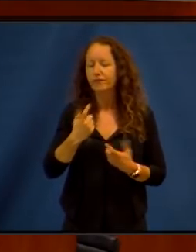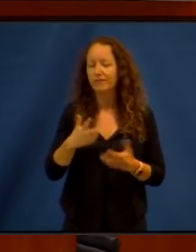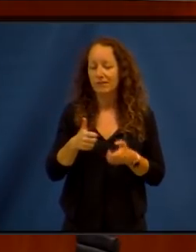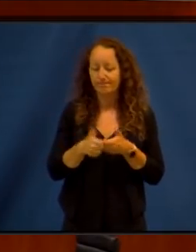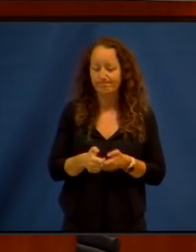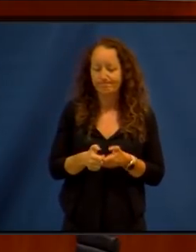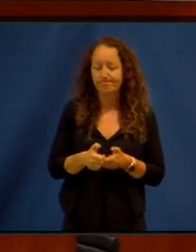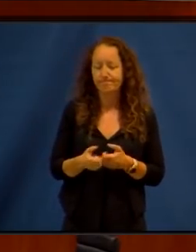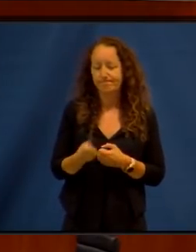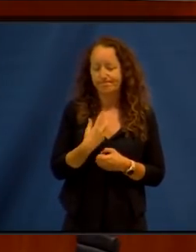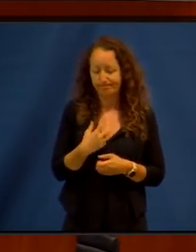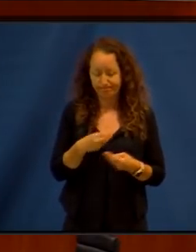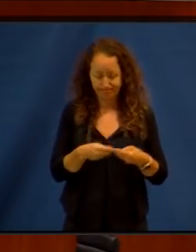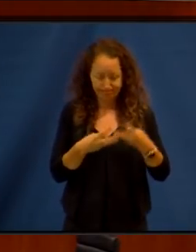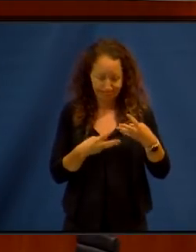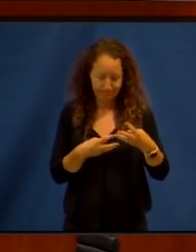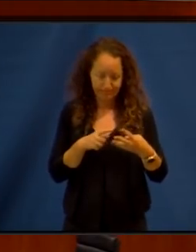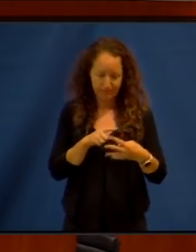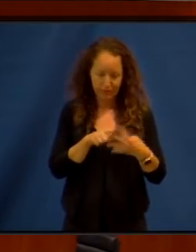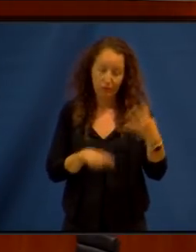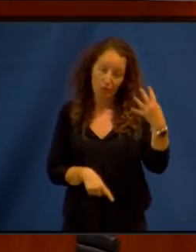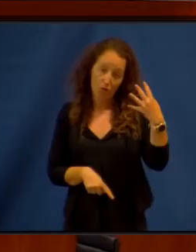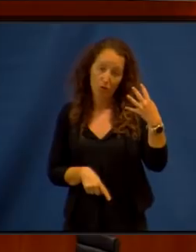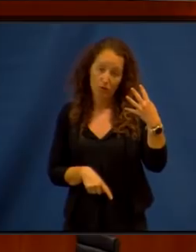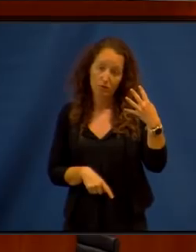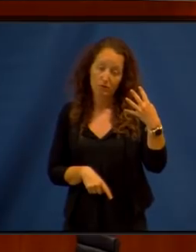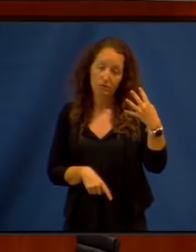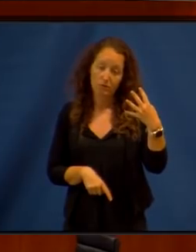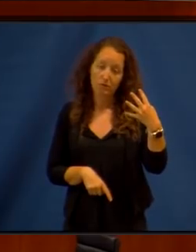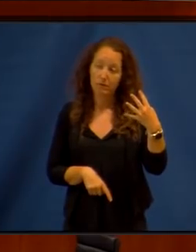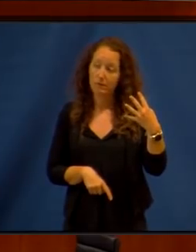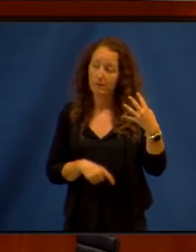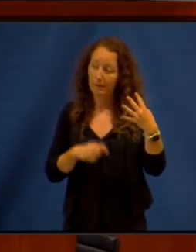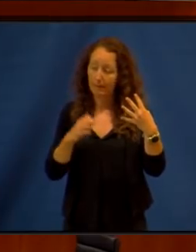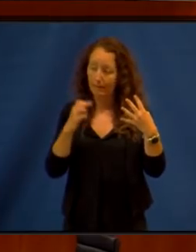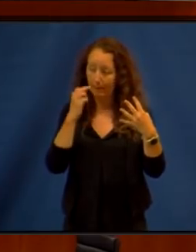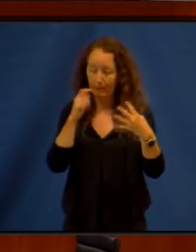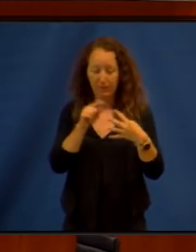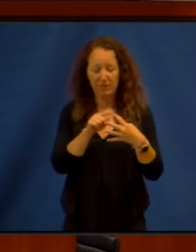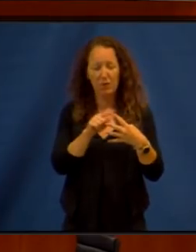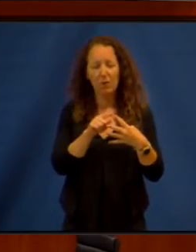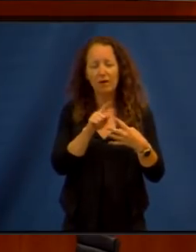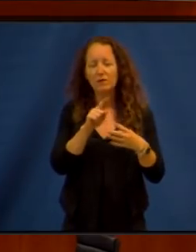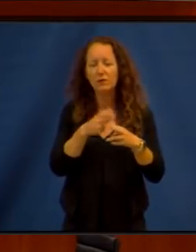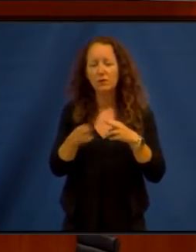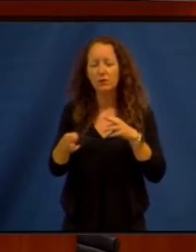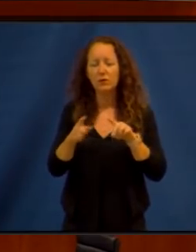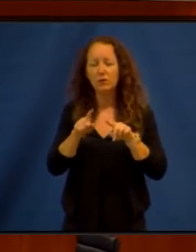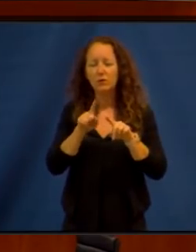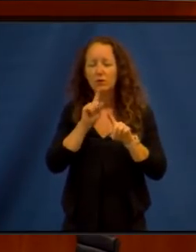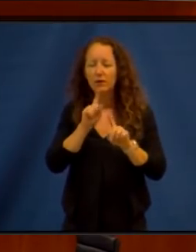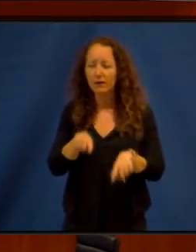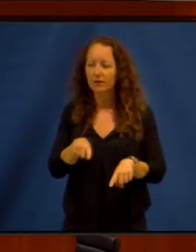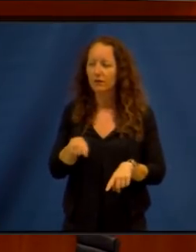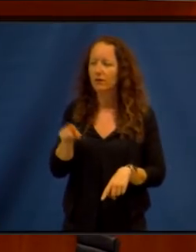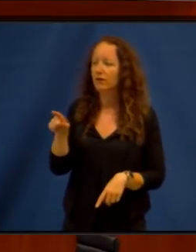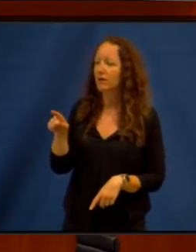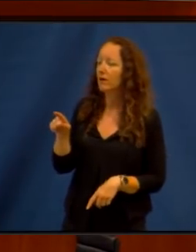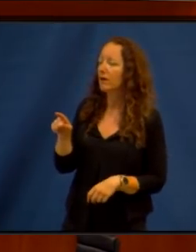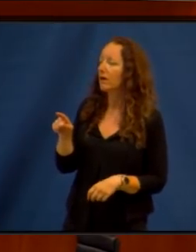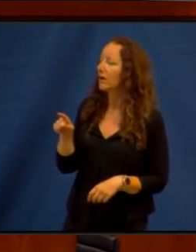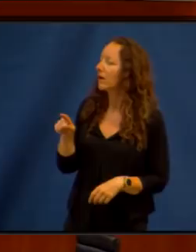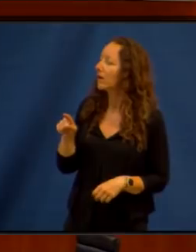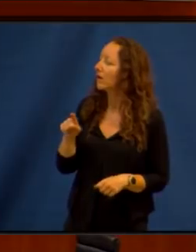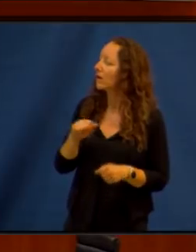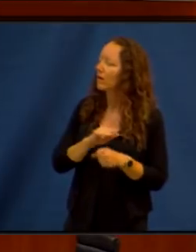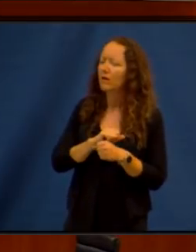this case, and there are four of them. One of them requires us a quick answer. How many COVID-19 cases in the county originated